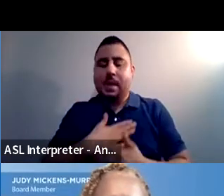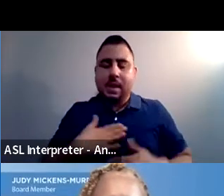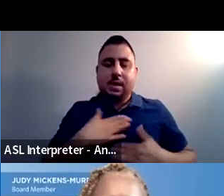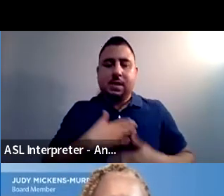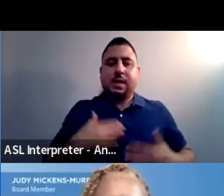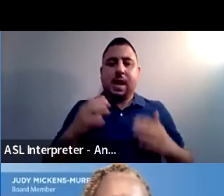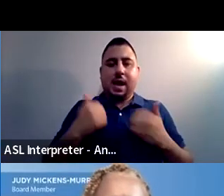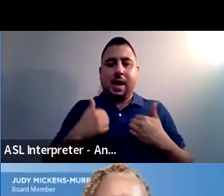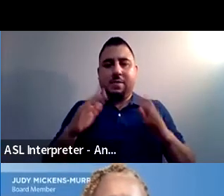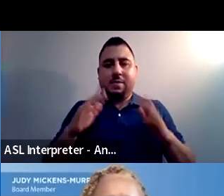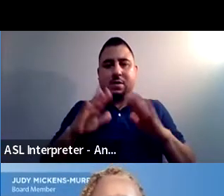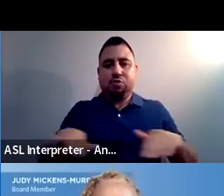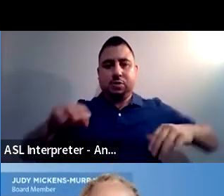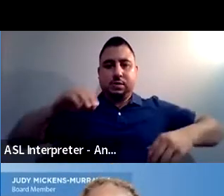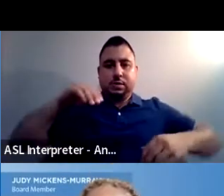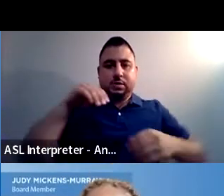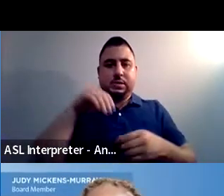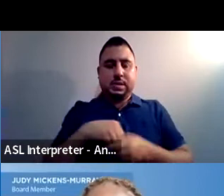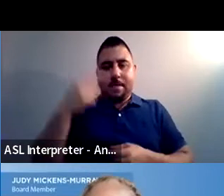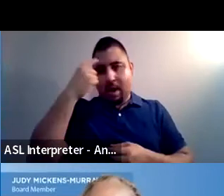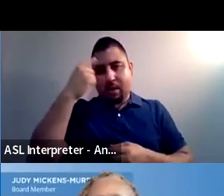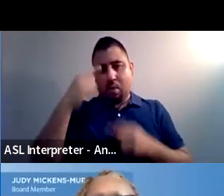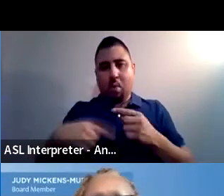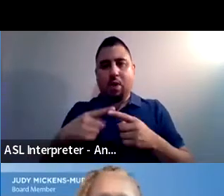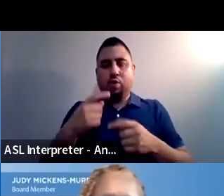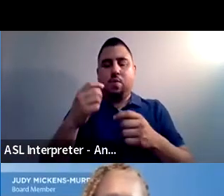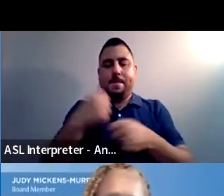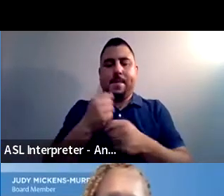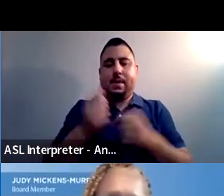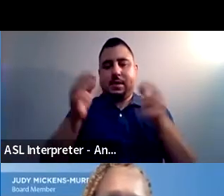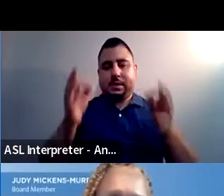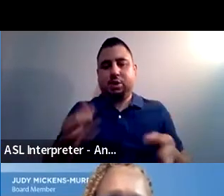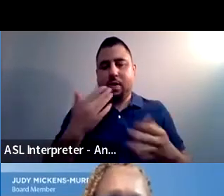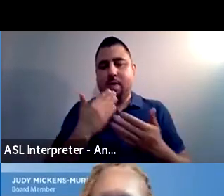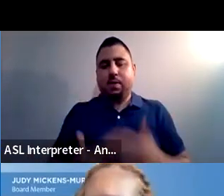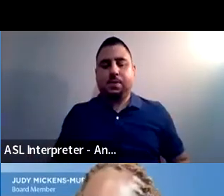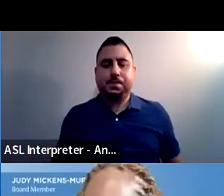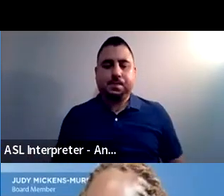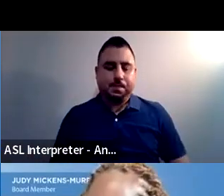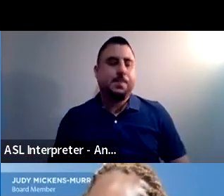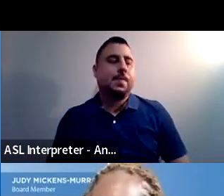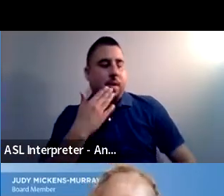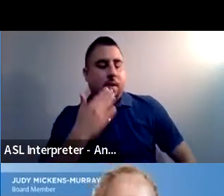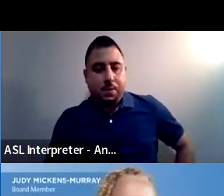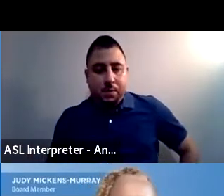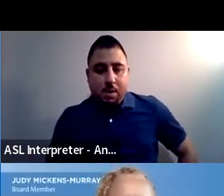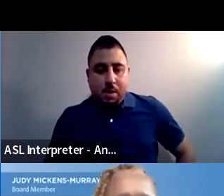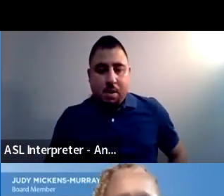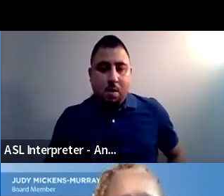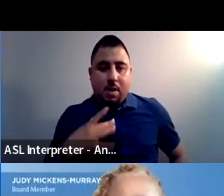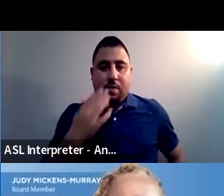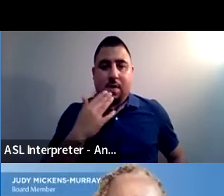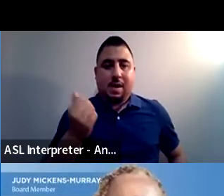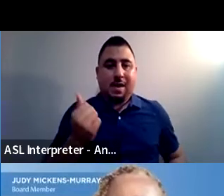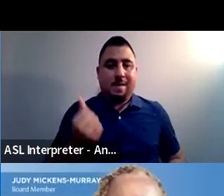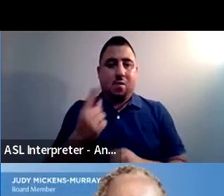have the children in mind when you are making these changes. Thank you. Thank you. And I'd like to thank